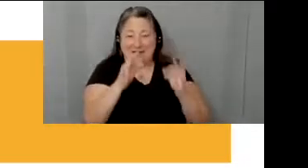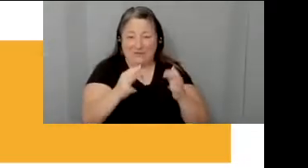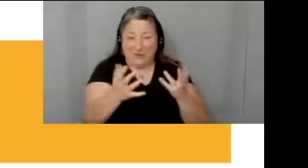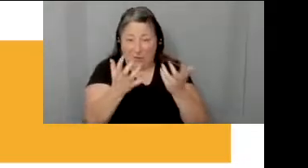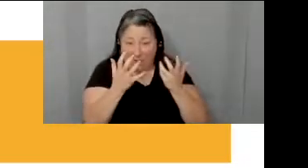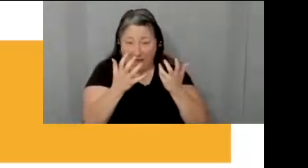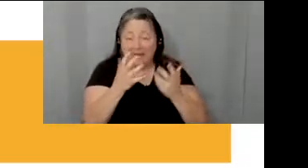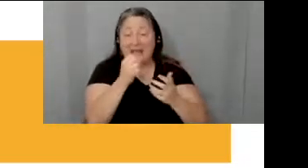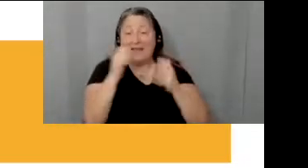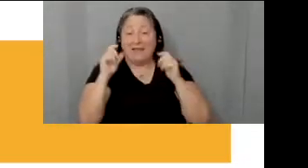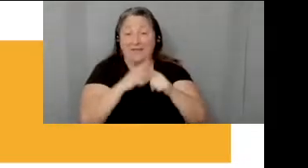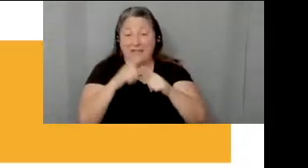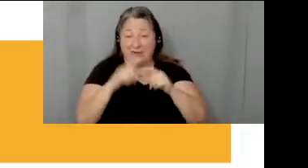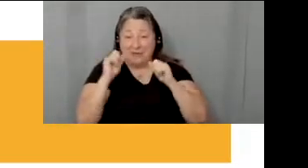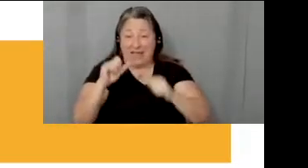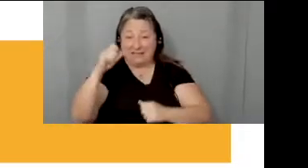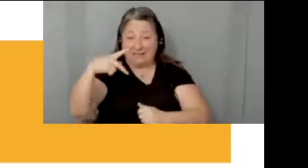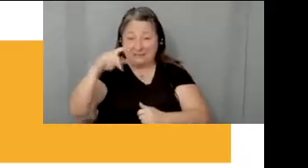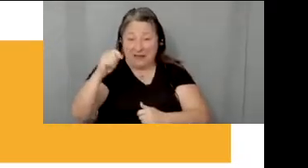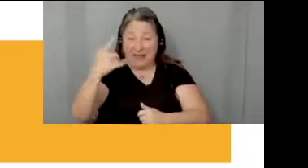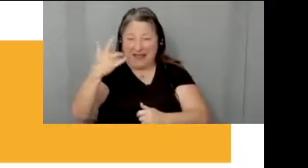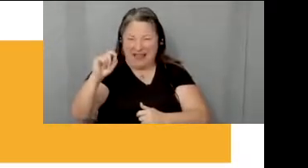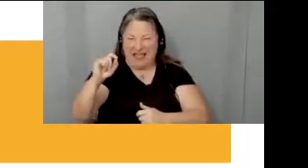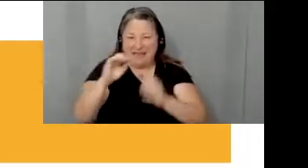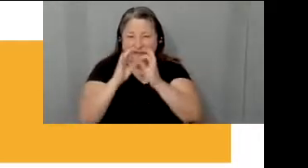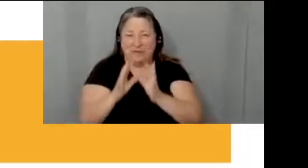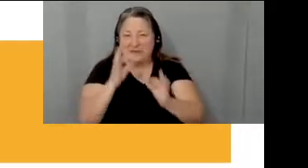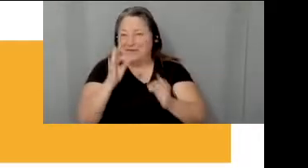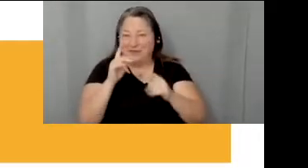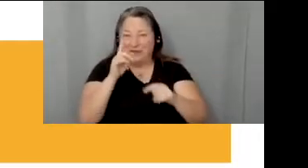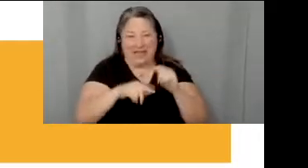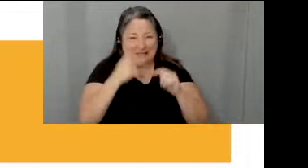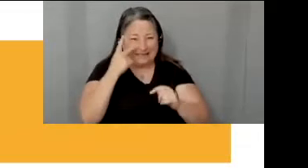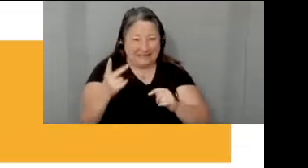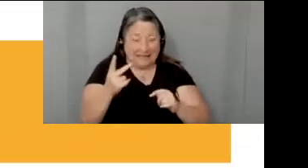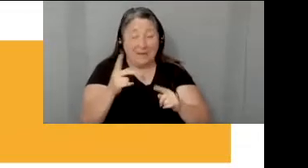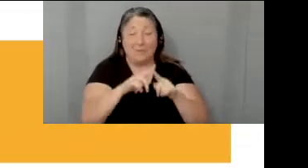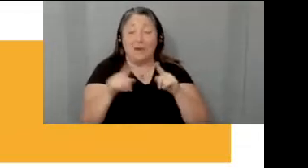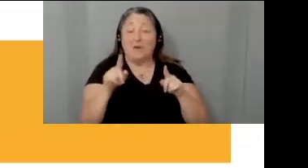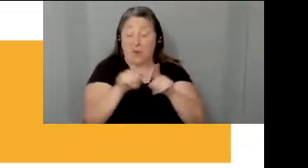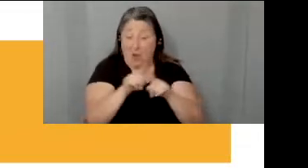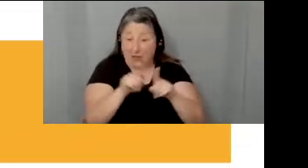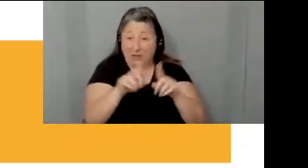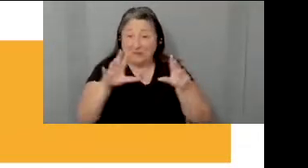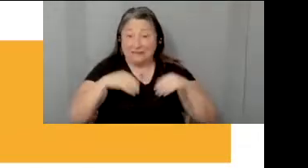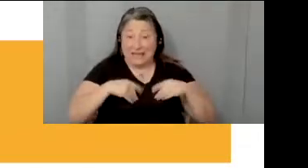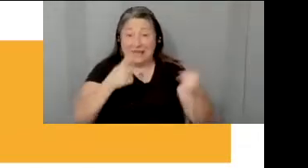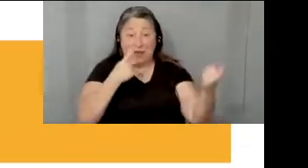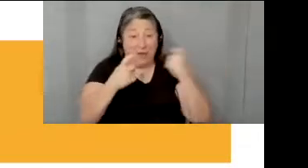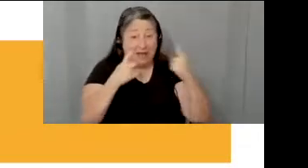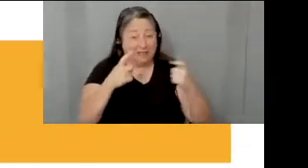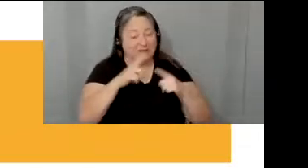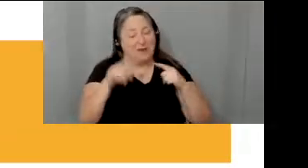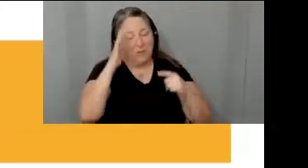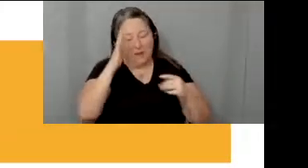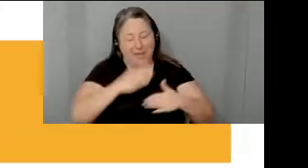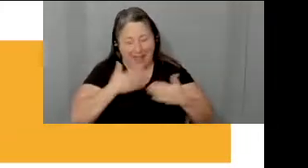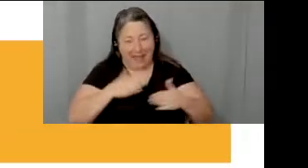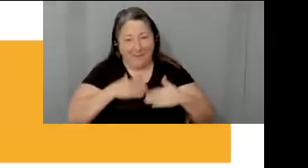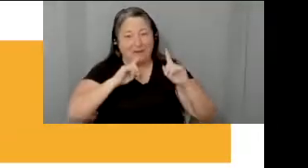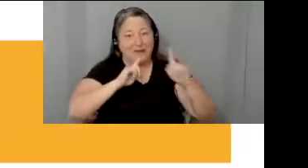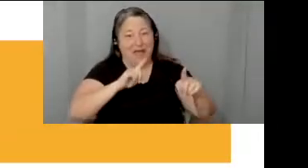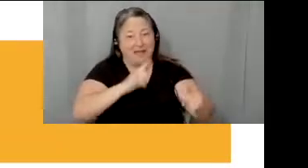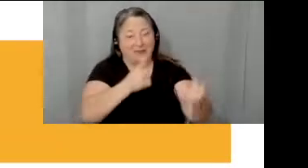can spotlight the interpreter if you're having trouble seeing. We are not only taking questions, but we are happy to answer questions. One